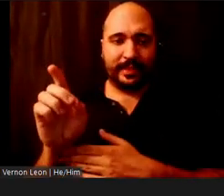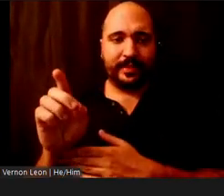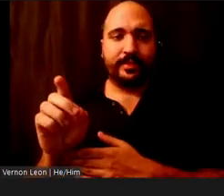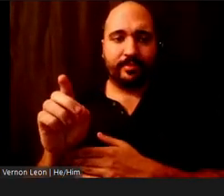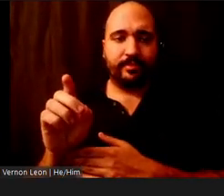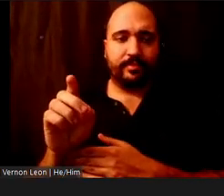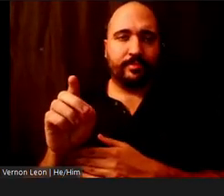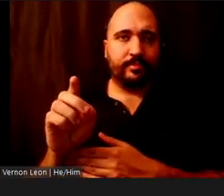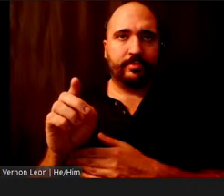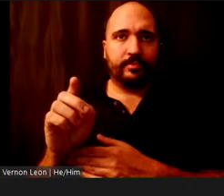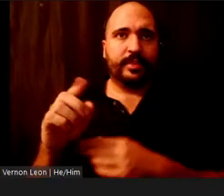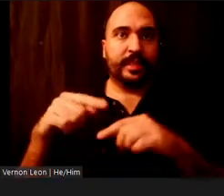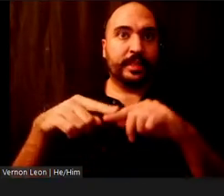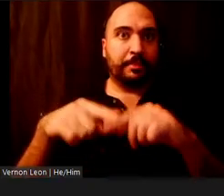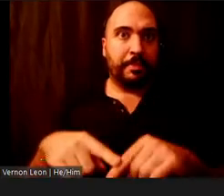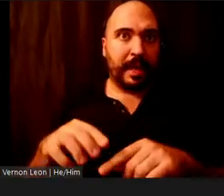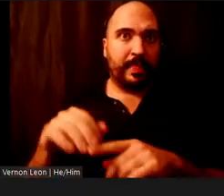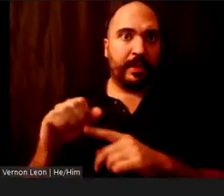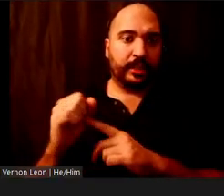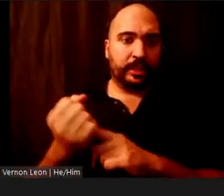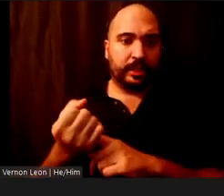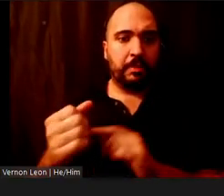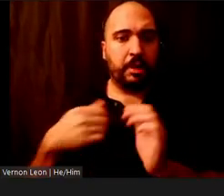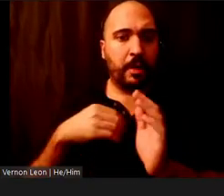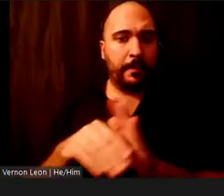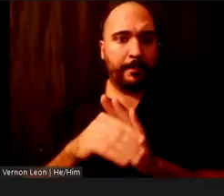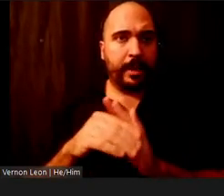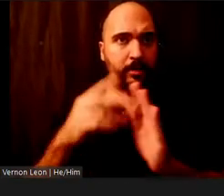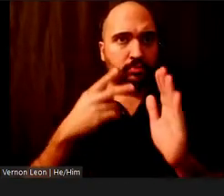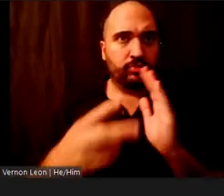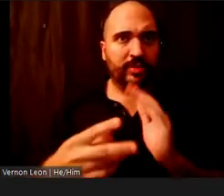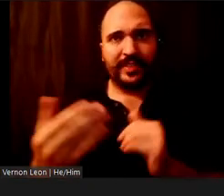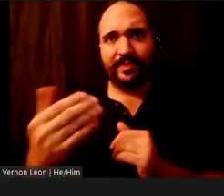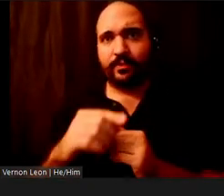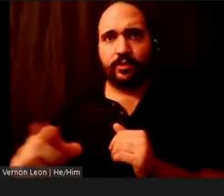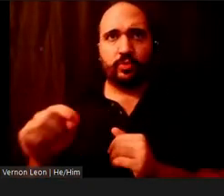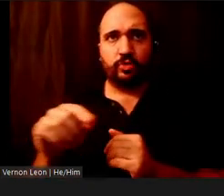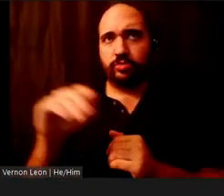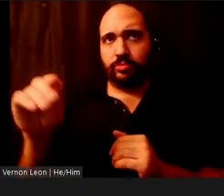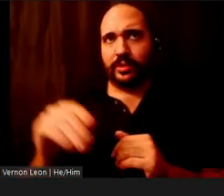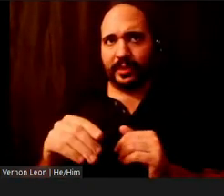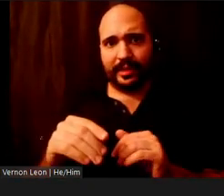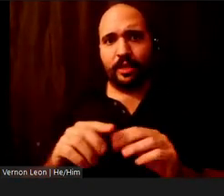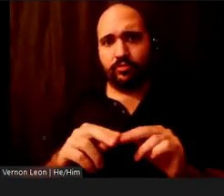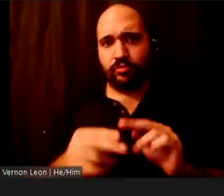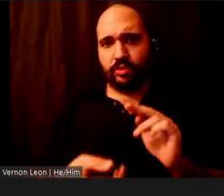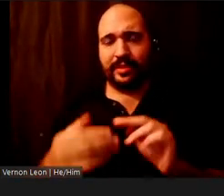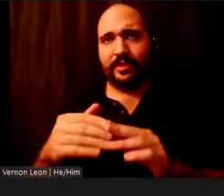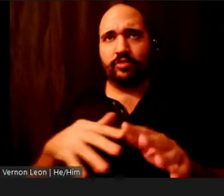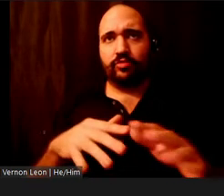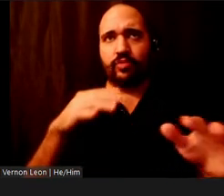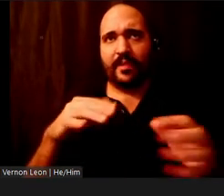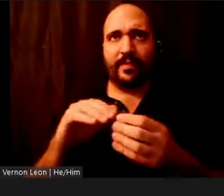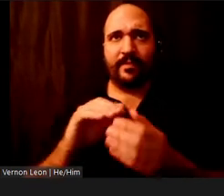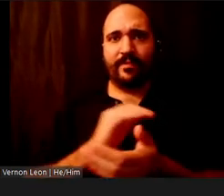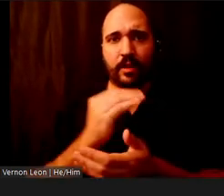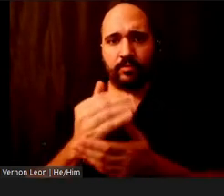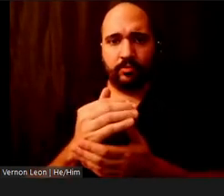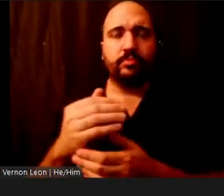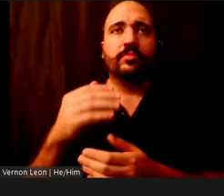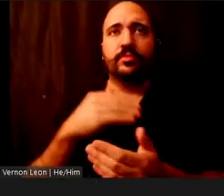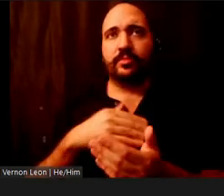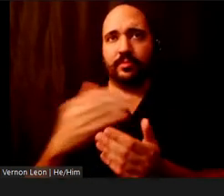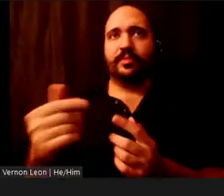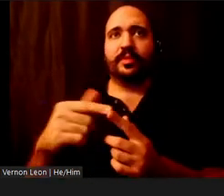Overall, and depending upon scenario, our modeling predicts a 15 to 20% reduction in traffic volumes that would enter the Manhattan Central Business District